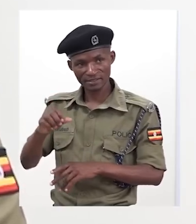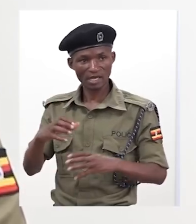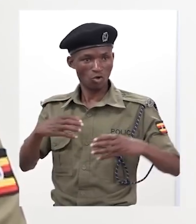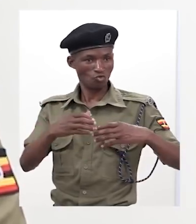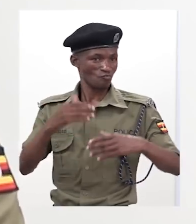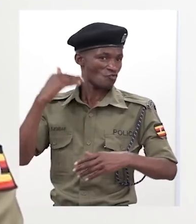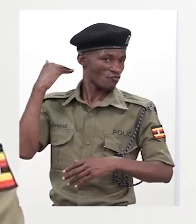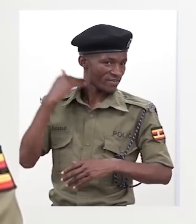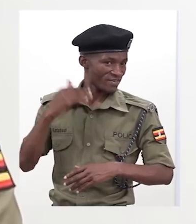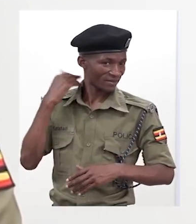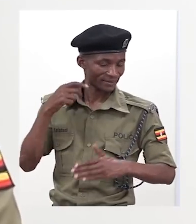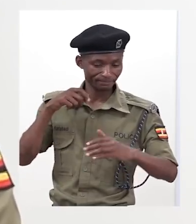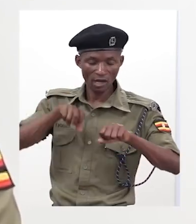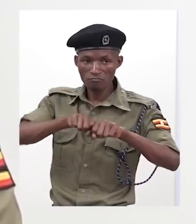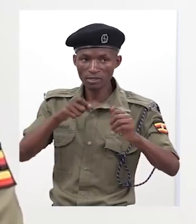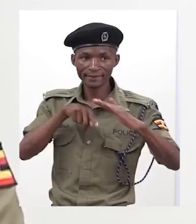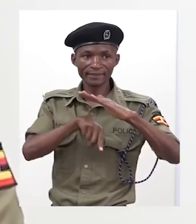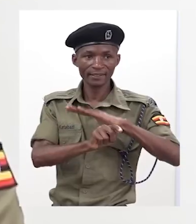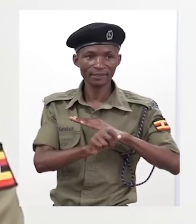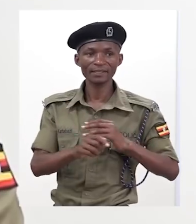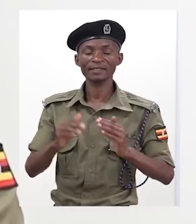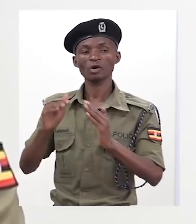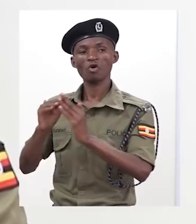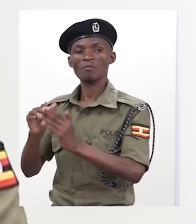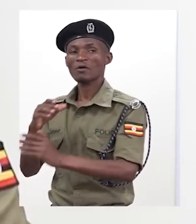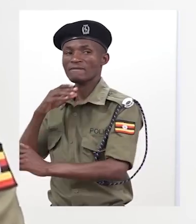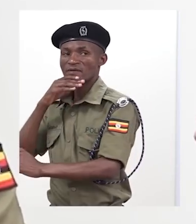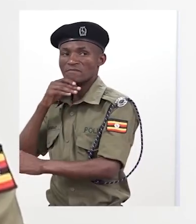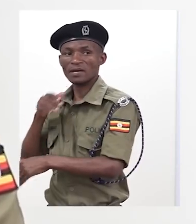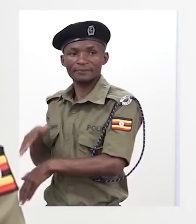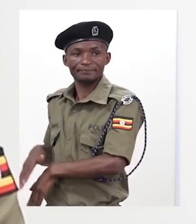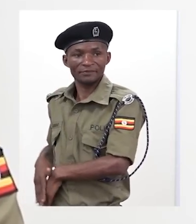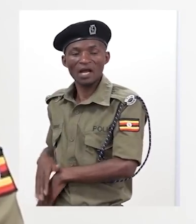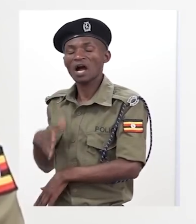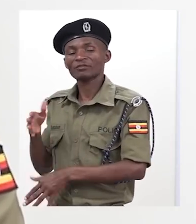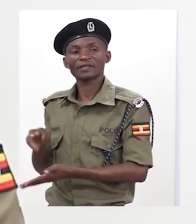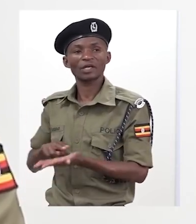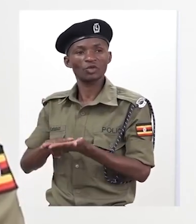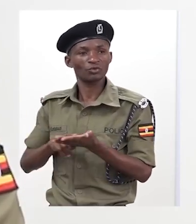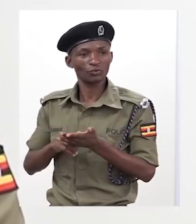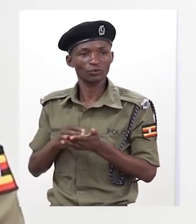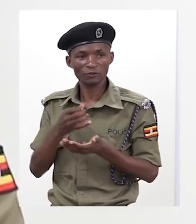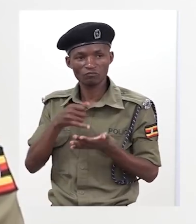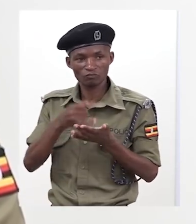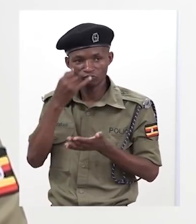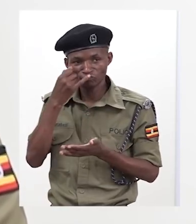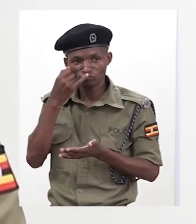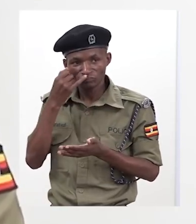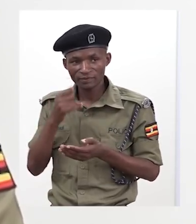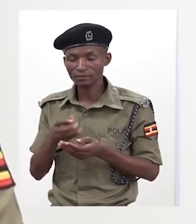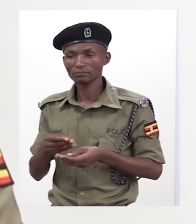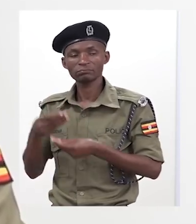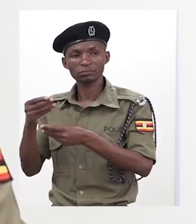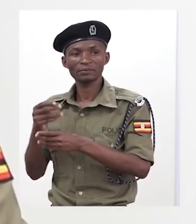the home of Jacob Arok after applying suspected chloroform and to the